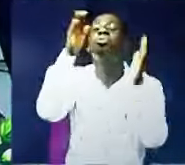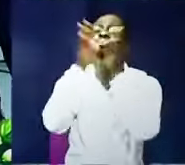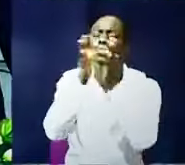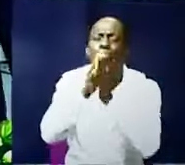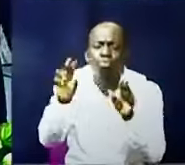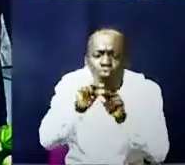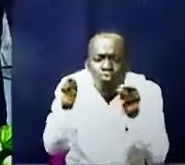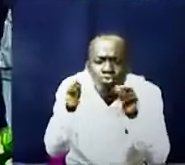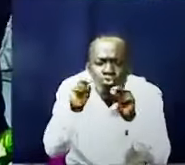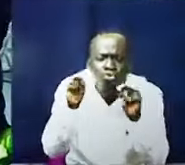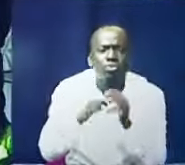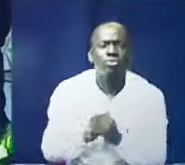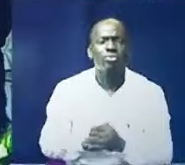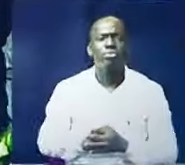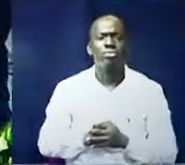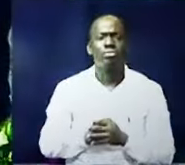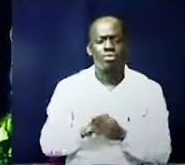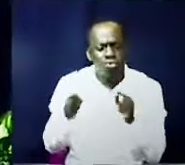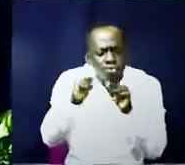warrior, but